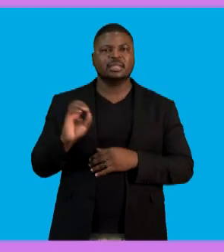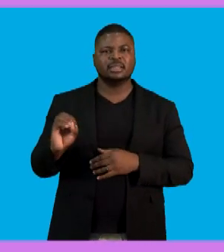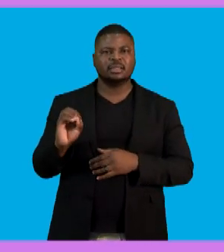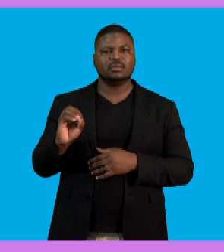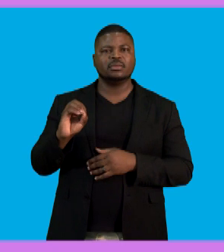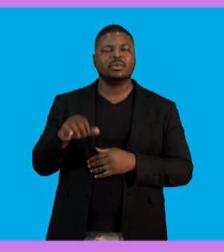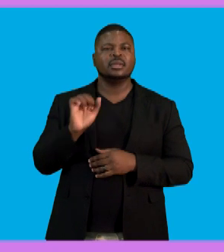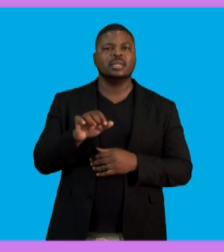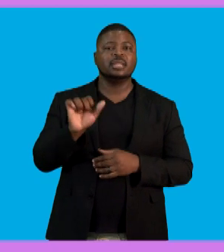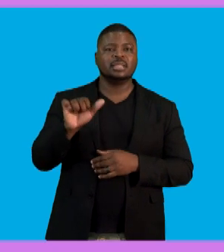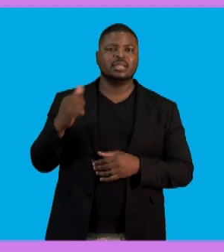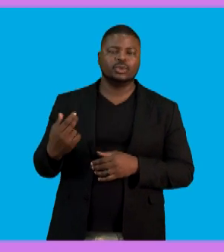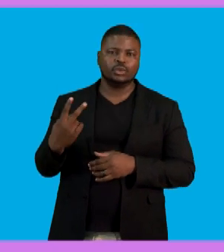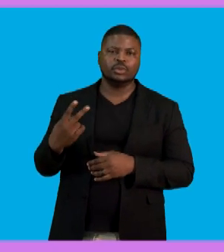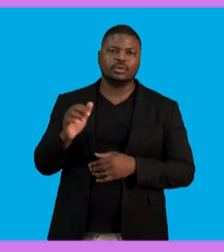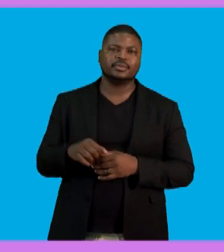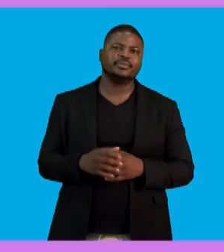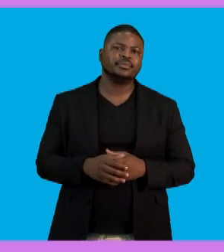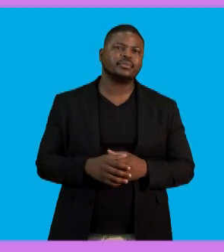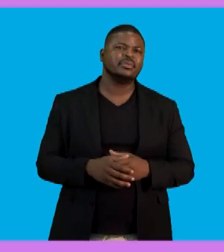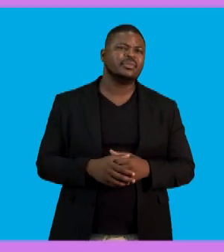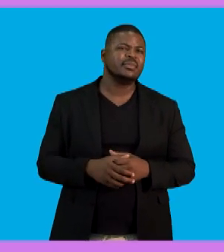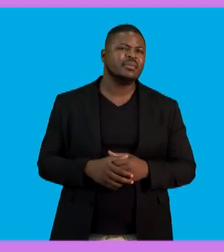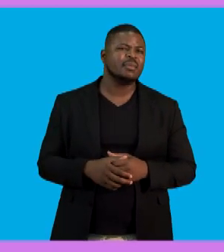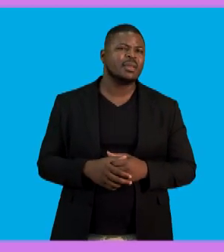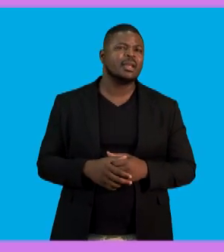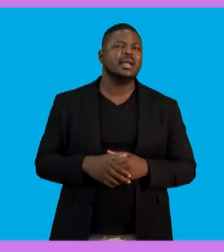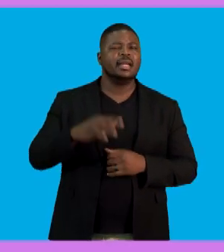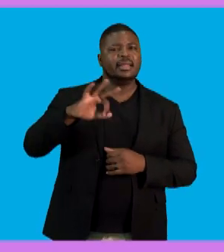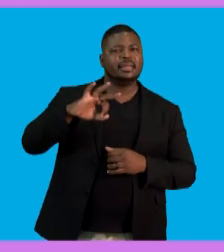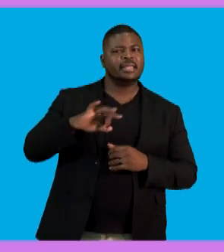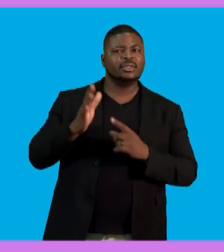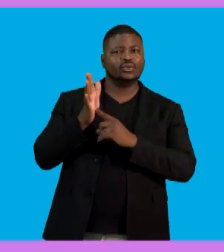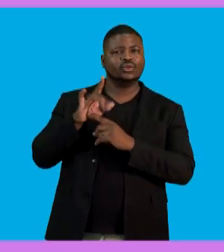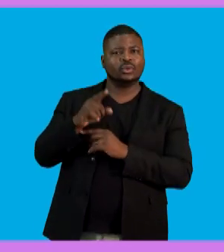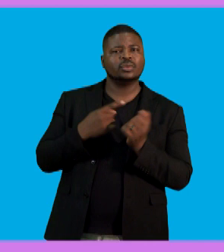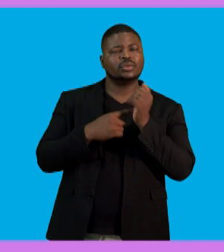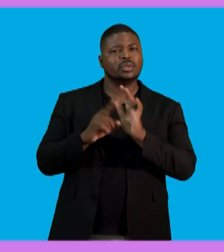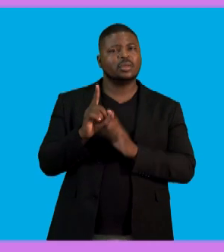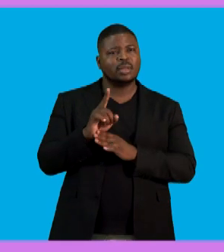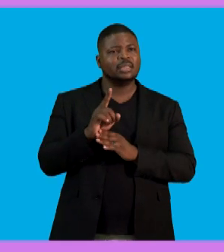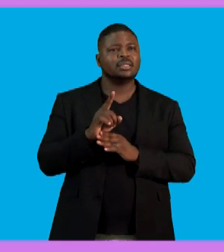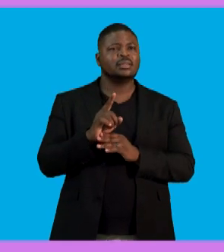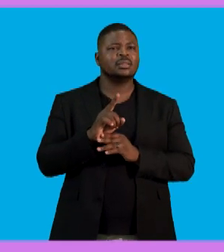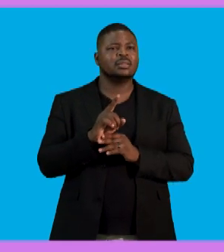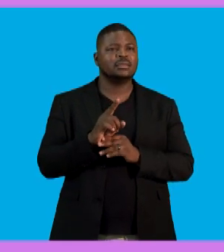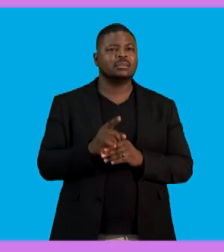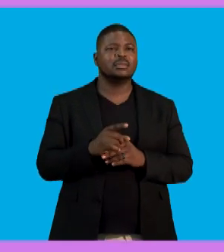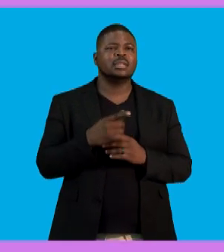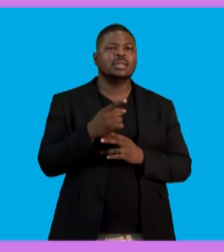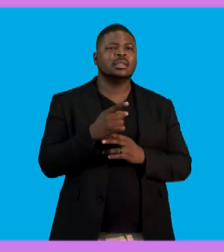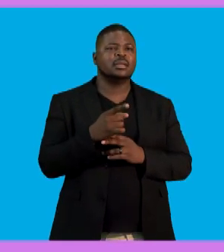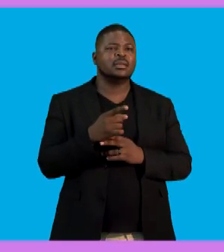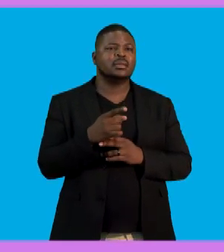52 minutes. Then we go to the third one. The third show starts at 6:52, which is 8 minutes to 7. So